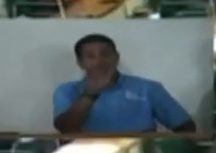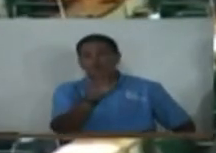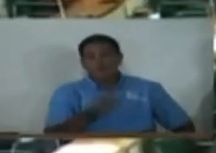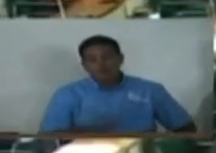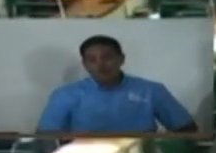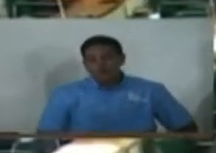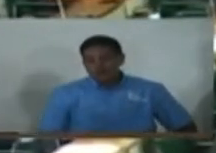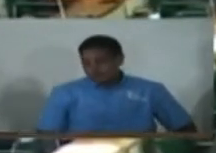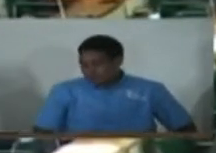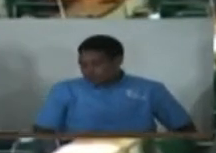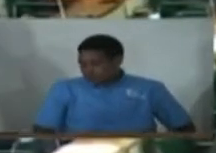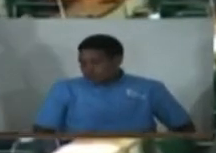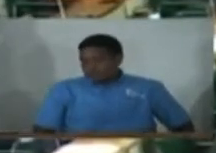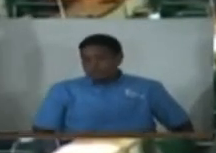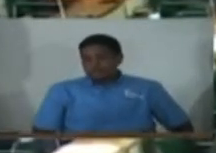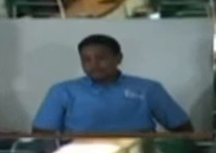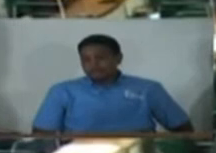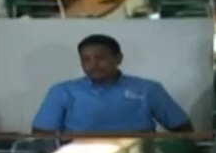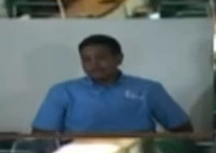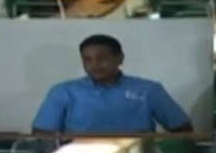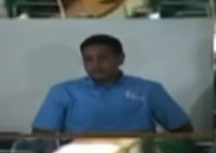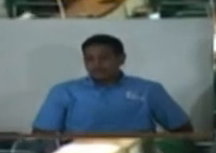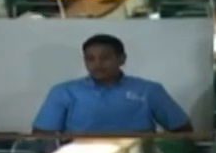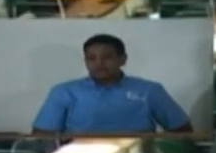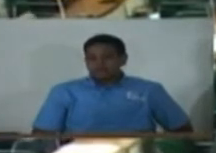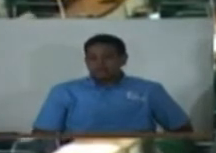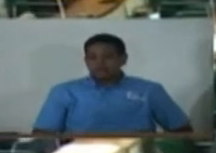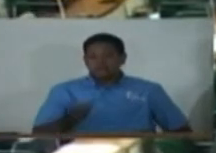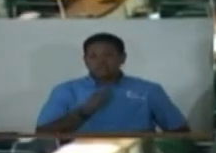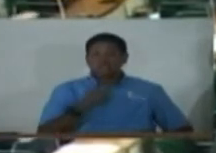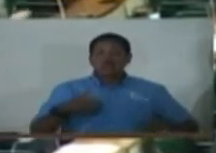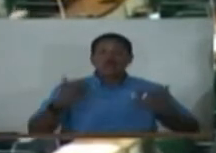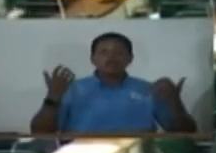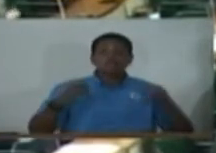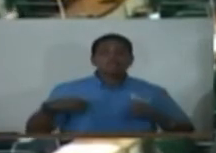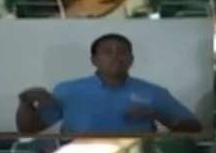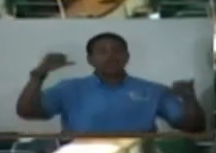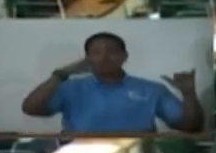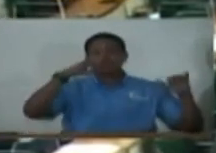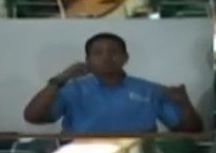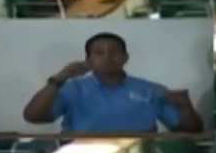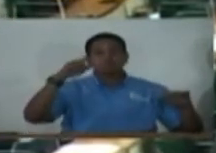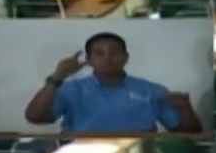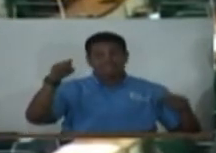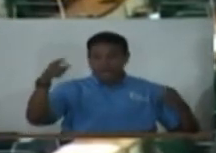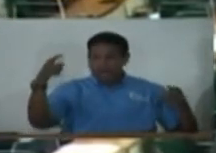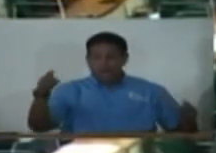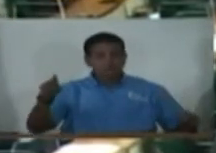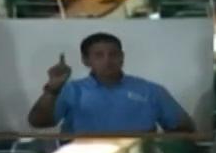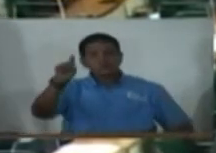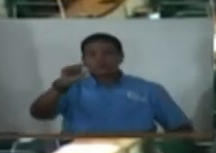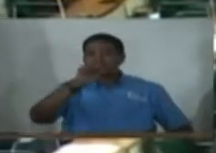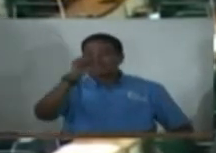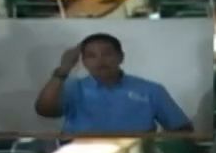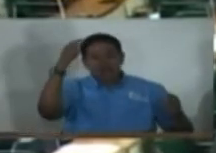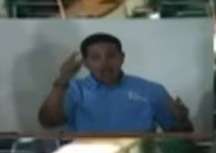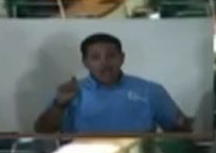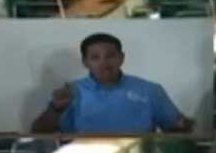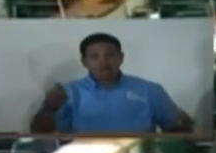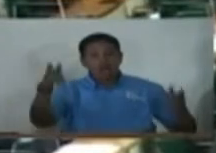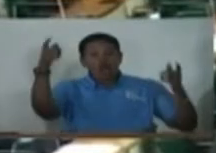I am very upset, like everybody else, that this happened. It should not have happened. It has